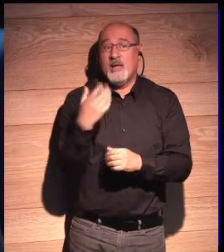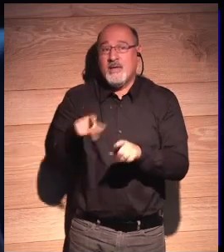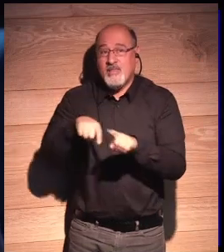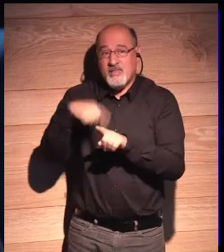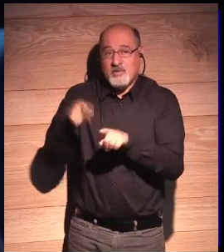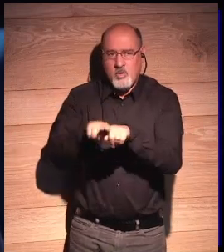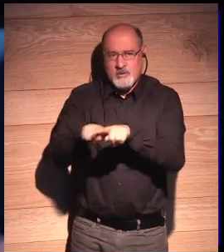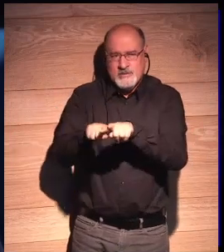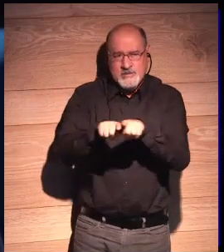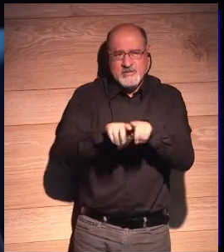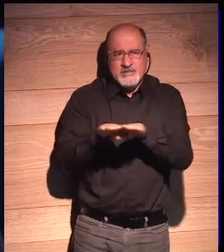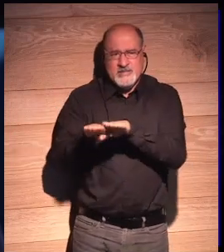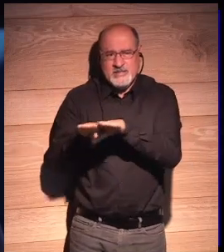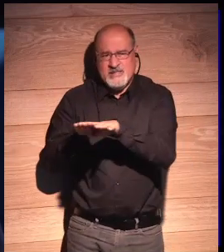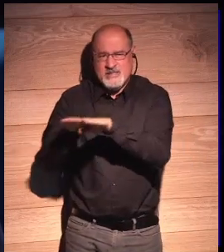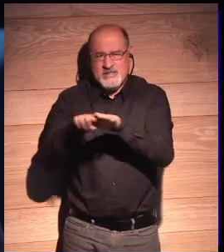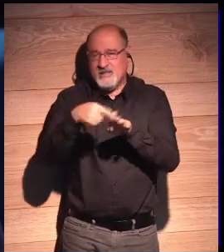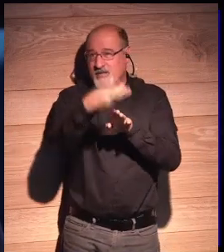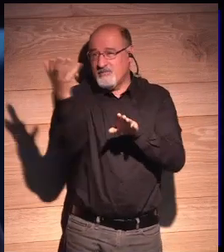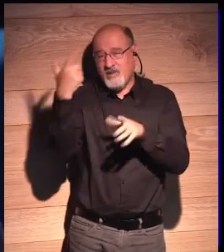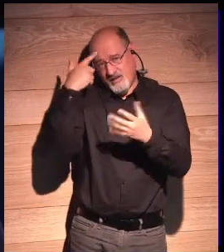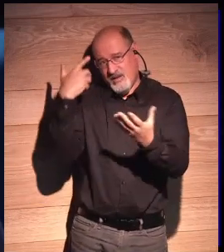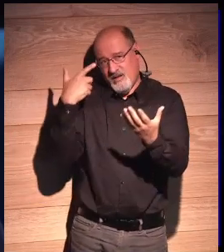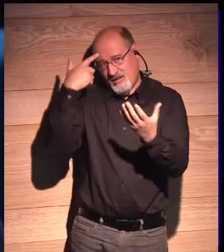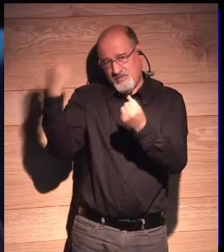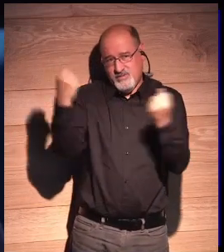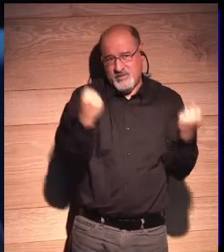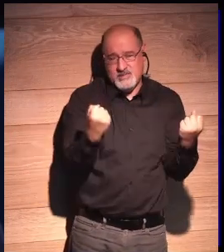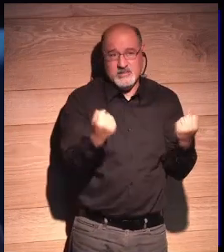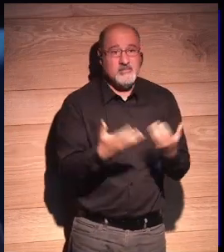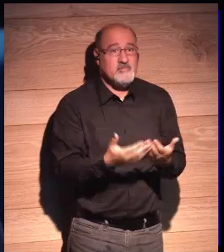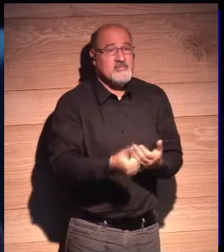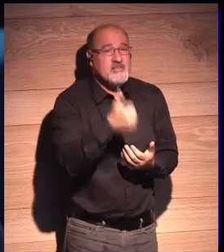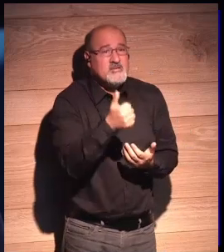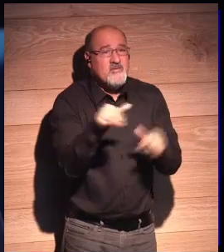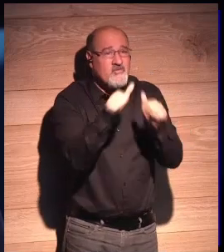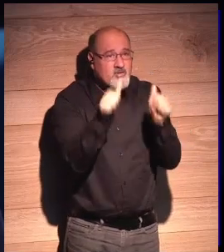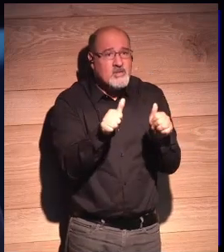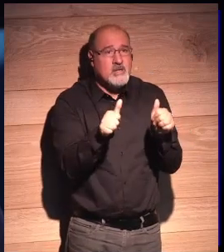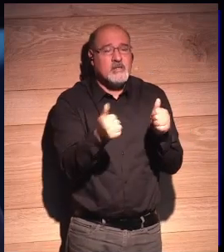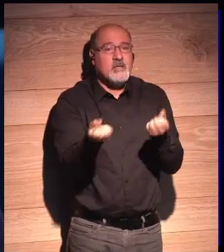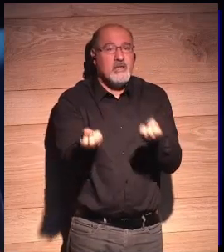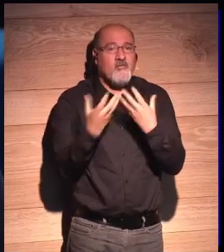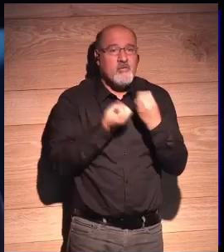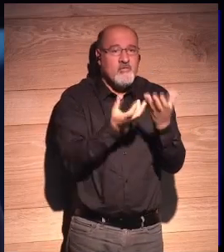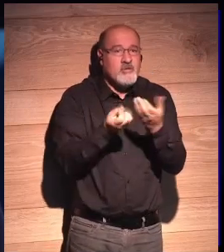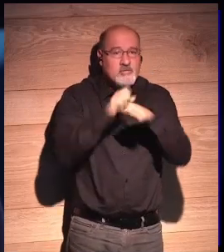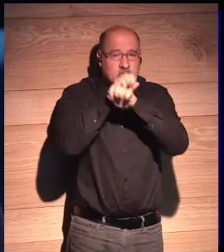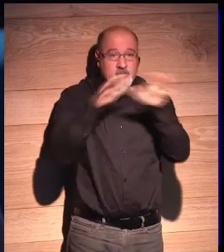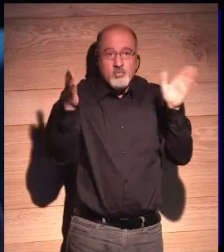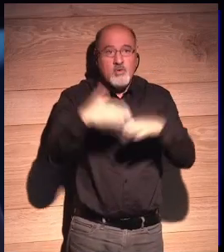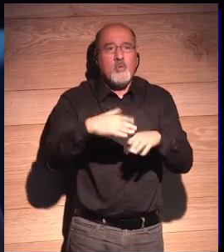artists. It was like, because back then there was no way to get information about anything. It was like the Stone Age. And so we were just